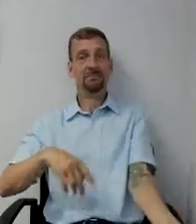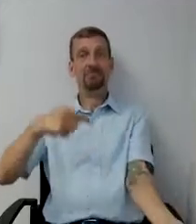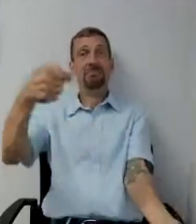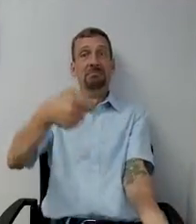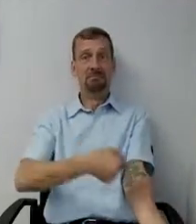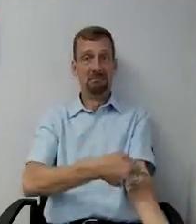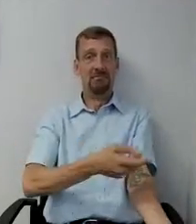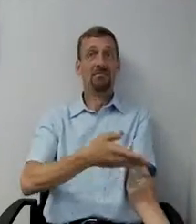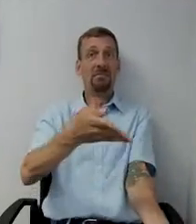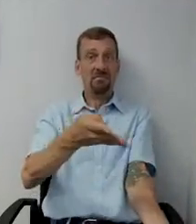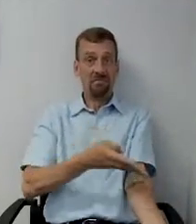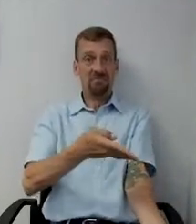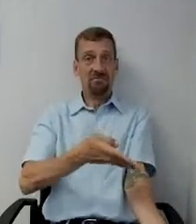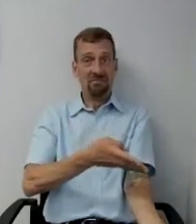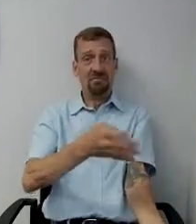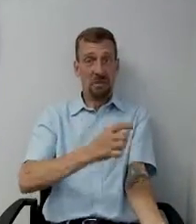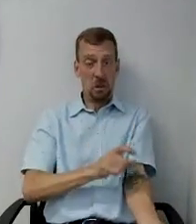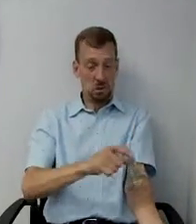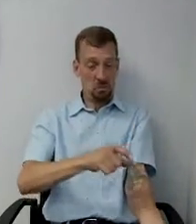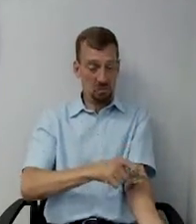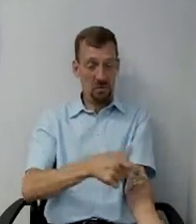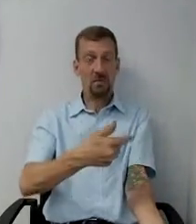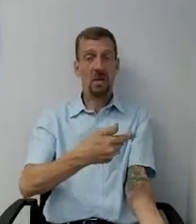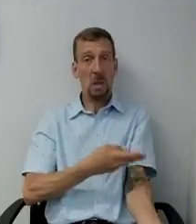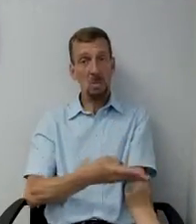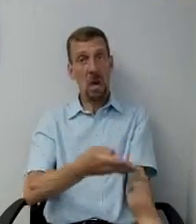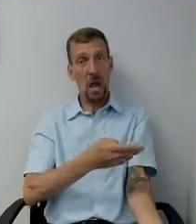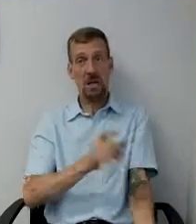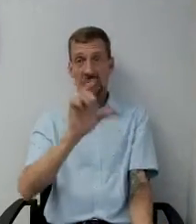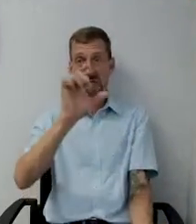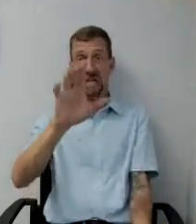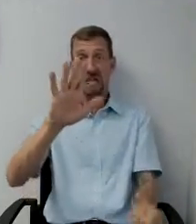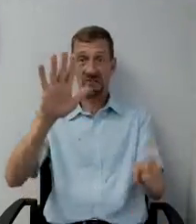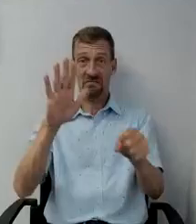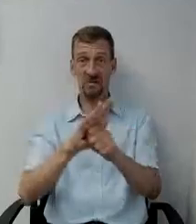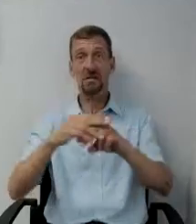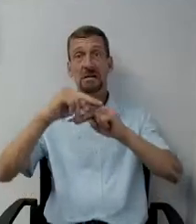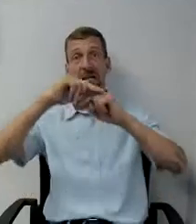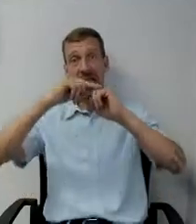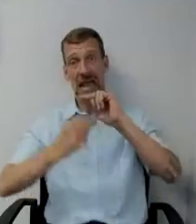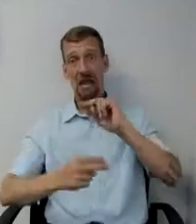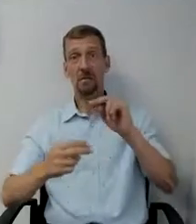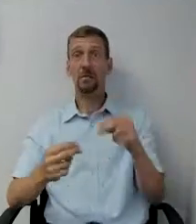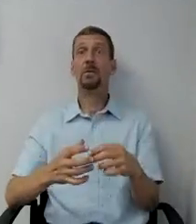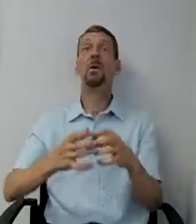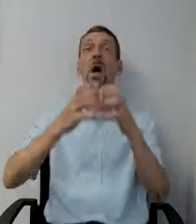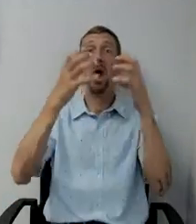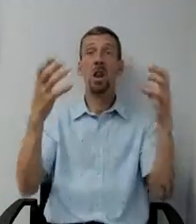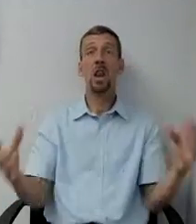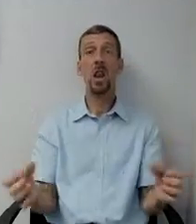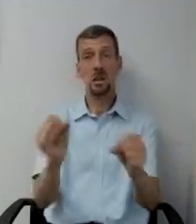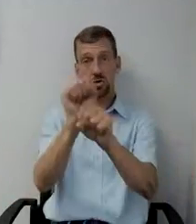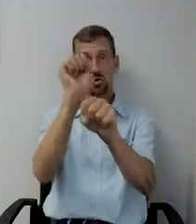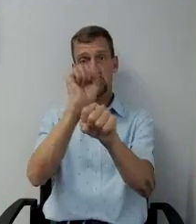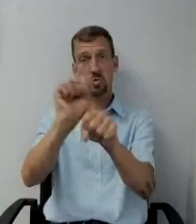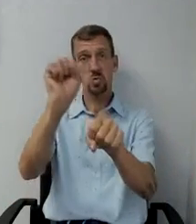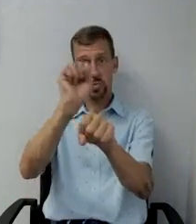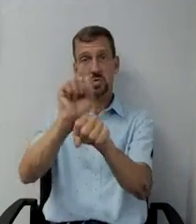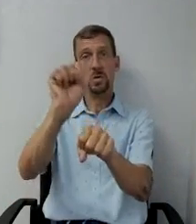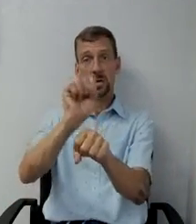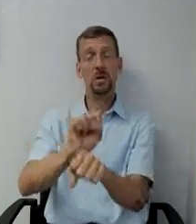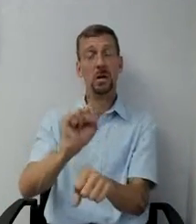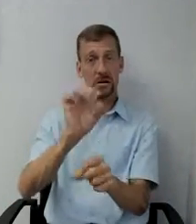Yeah. phlebotomist putting, the tourniquet around, drawing a full vial, labeling. So there's a lot of labor Right. that is